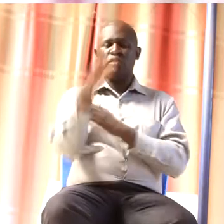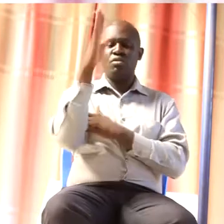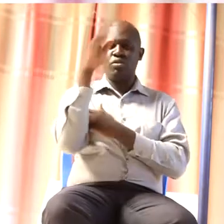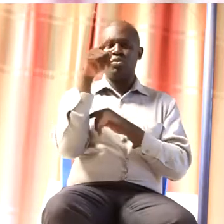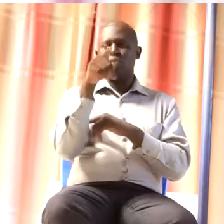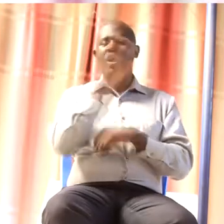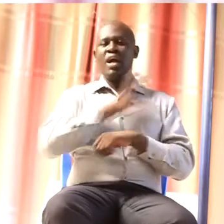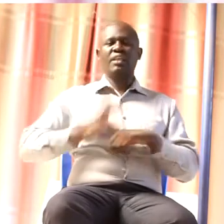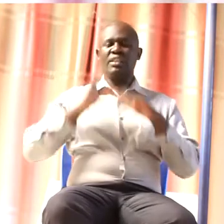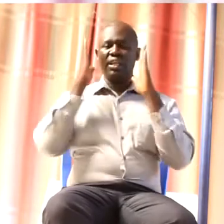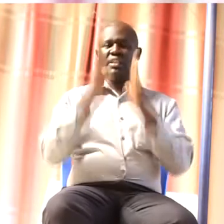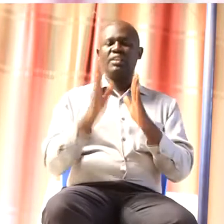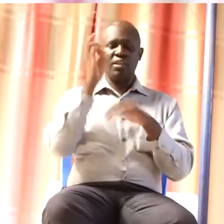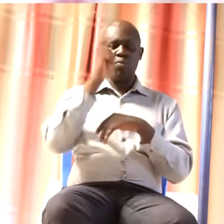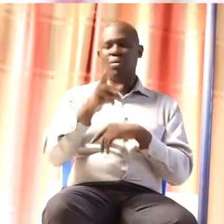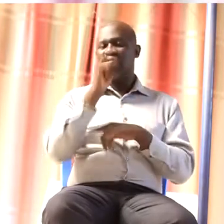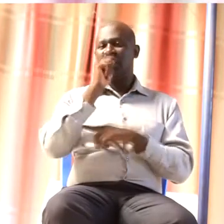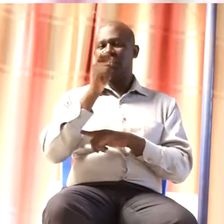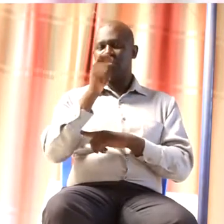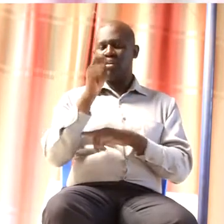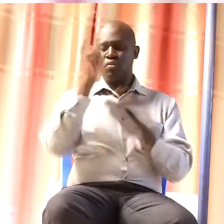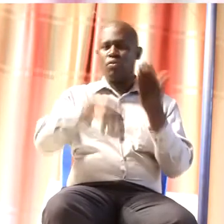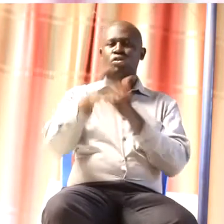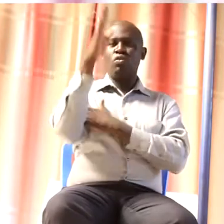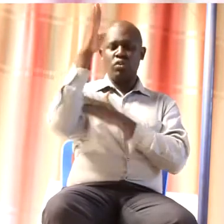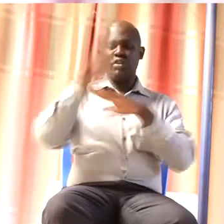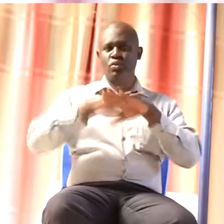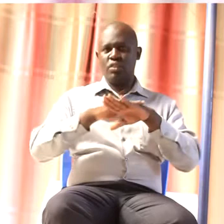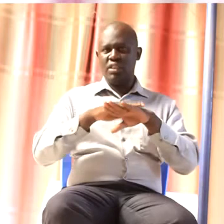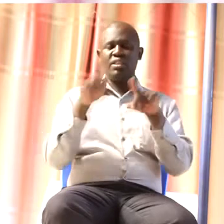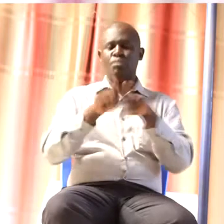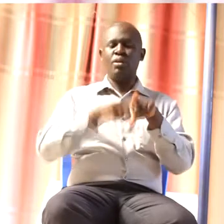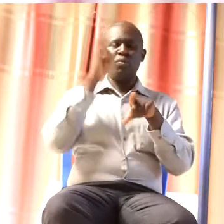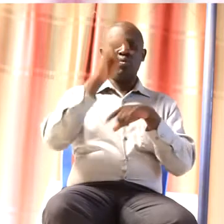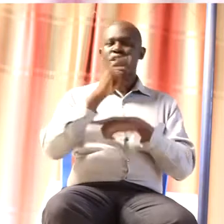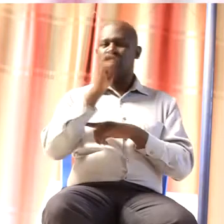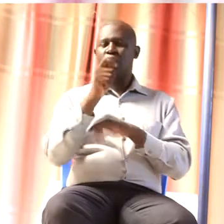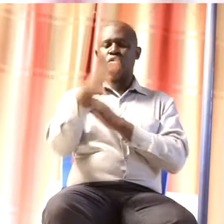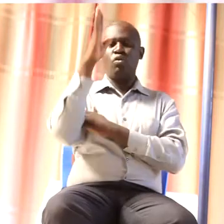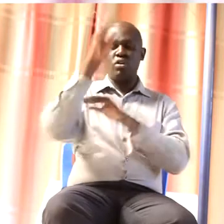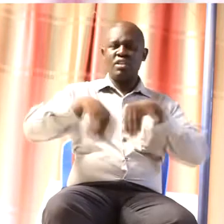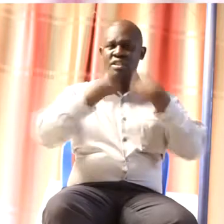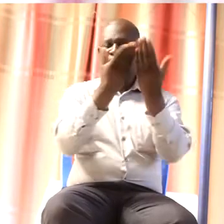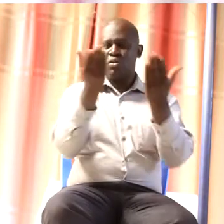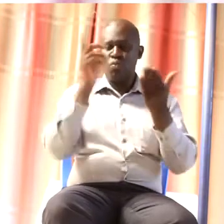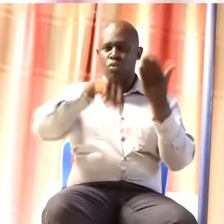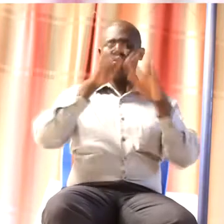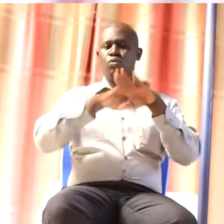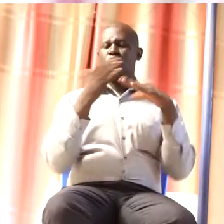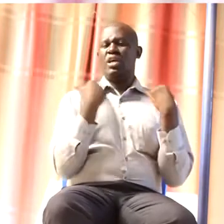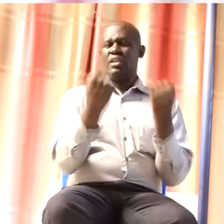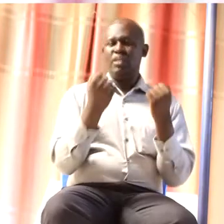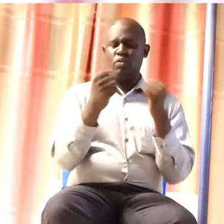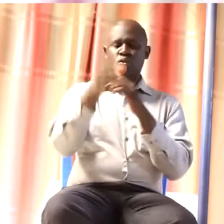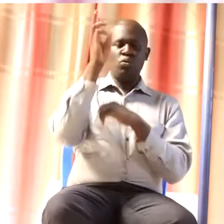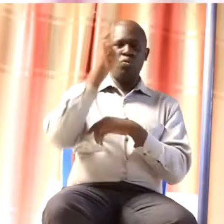Christian, you will testify of the Lord's goodness. You will testify of God giving you good health. You will testify of God giving you money. You